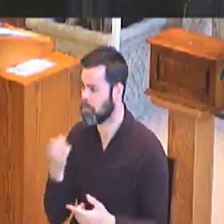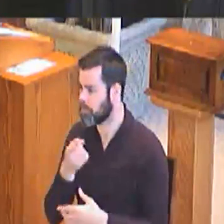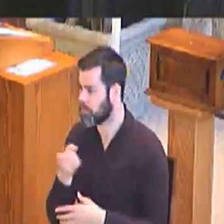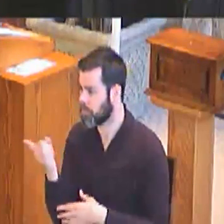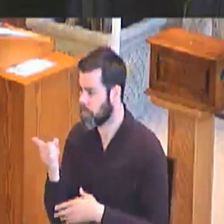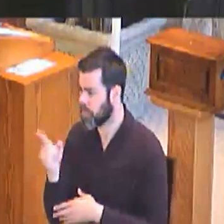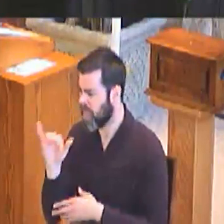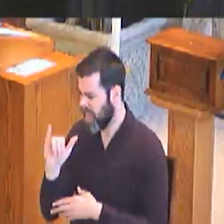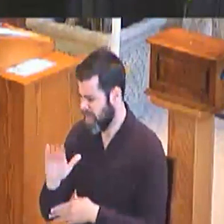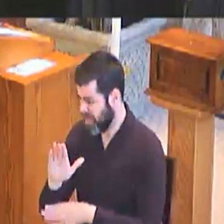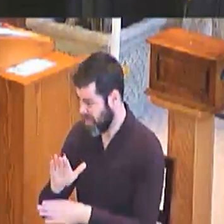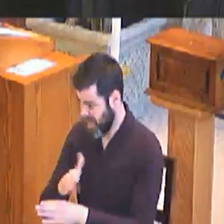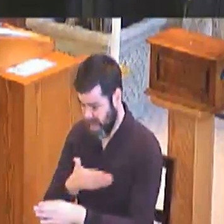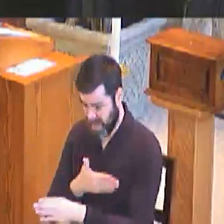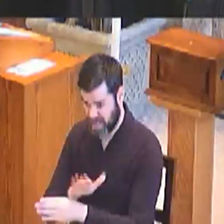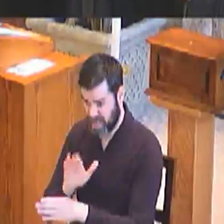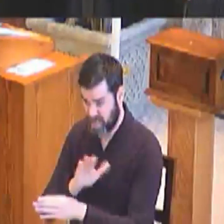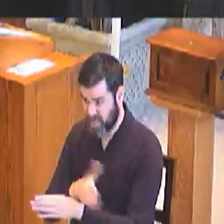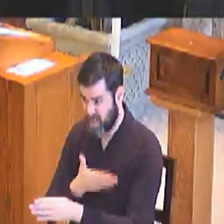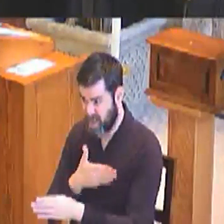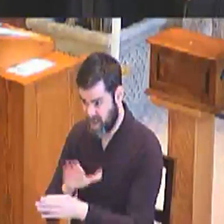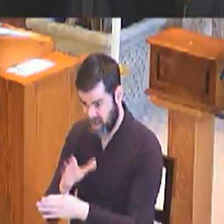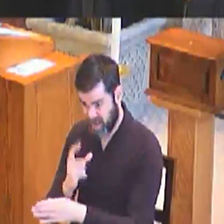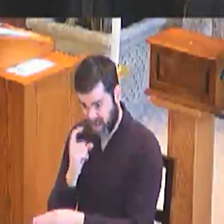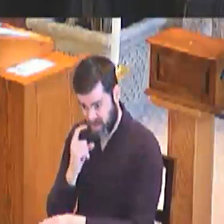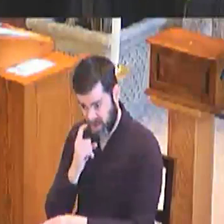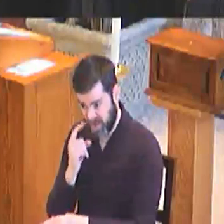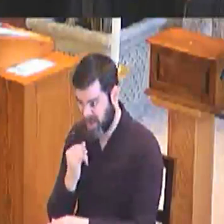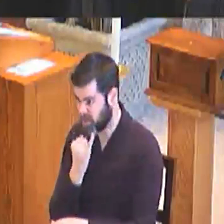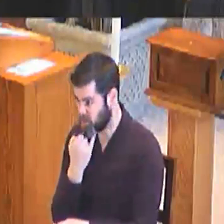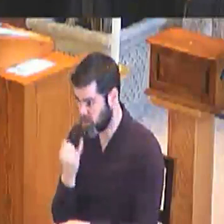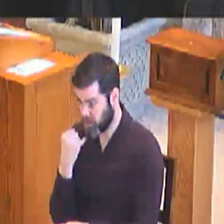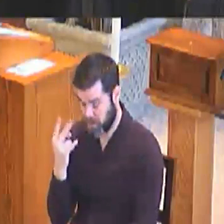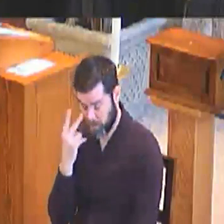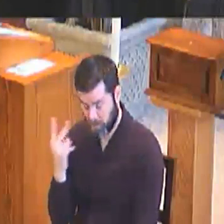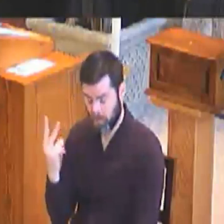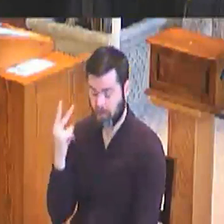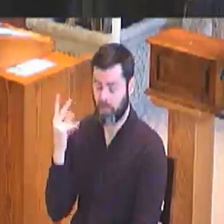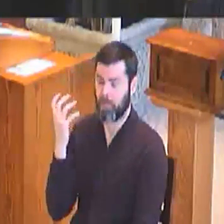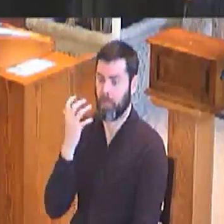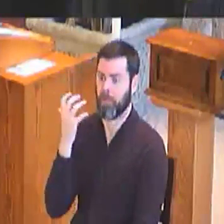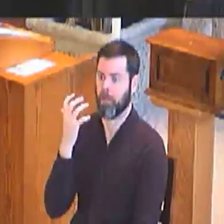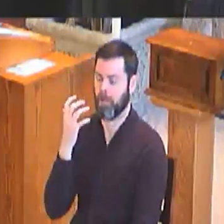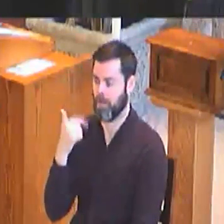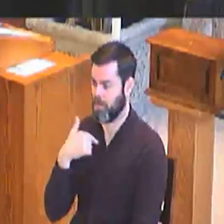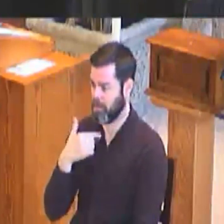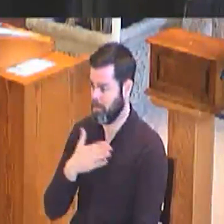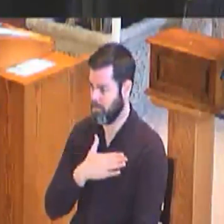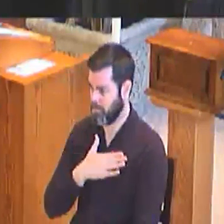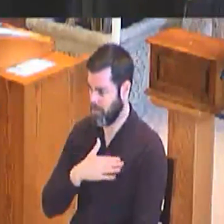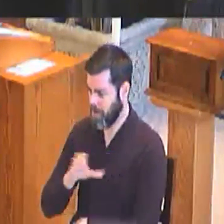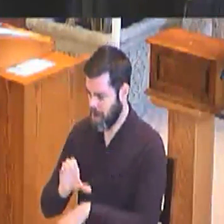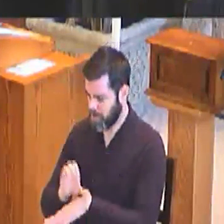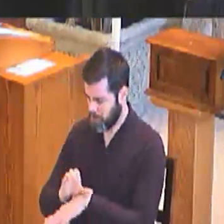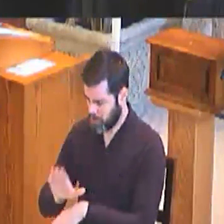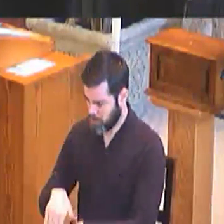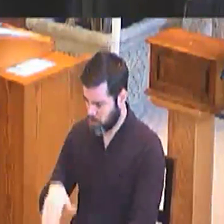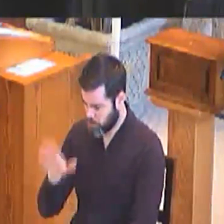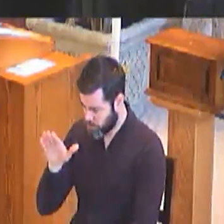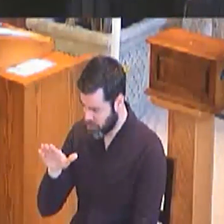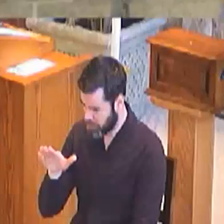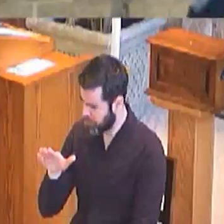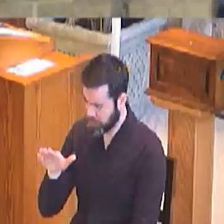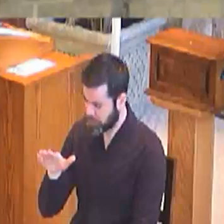brought back many memories? Yeah, yeah. The church I grew up in, there were some that maybe was not so